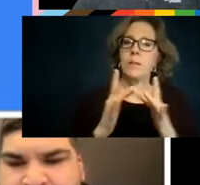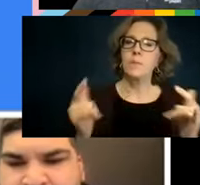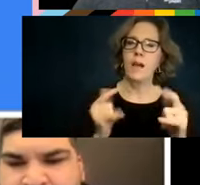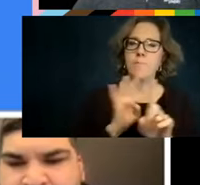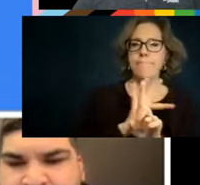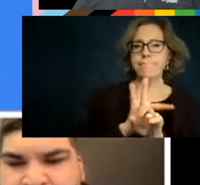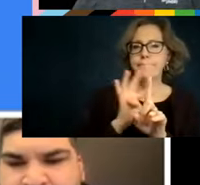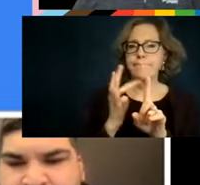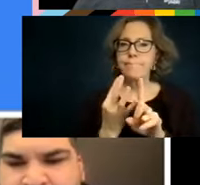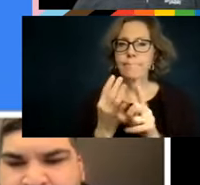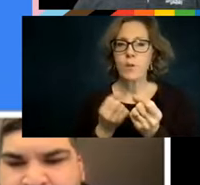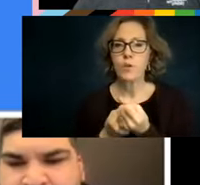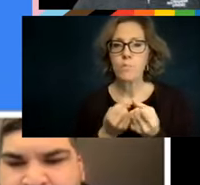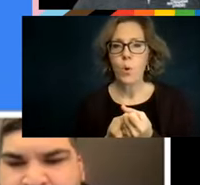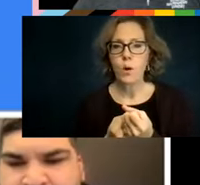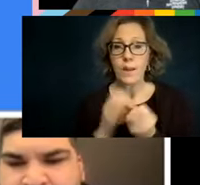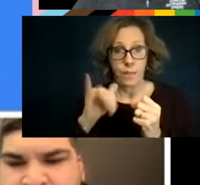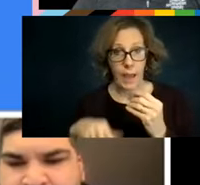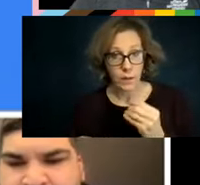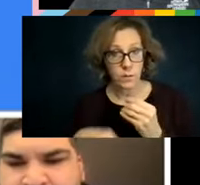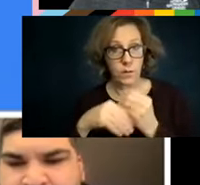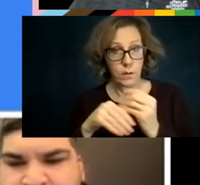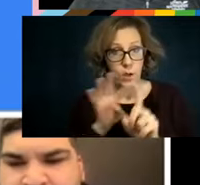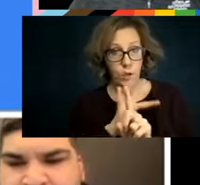because that little extra support goes a long way.